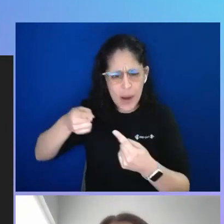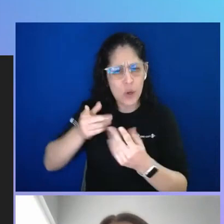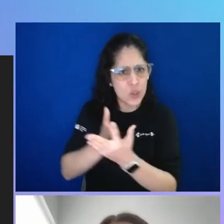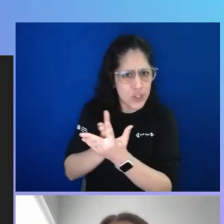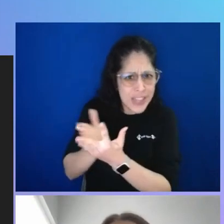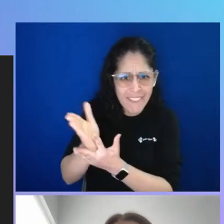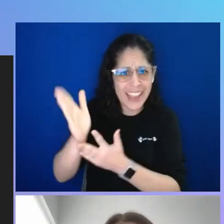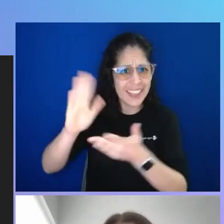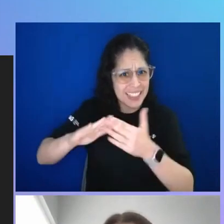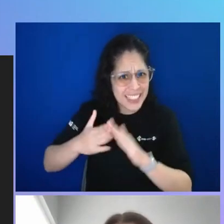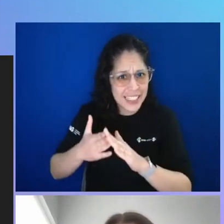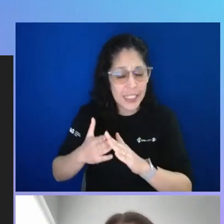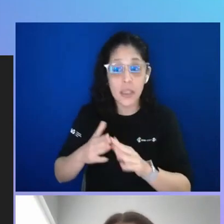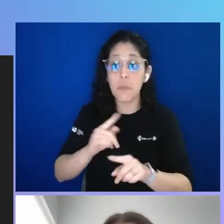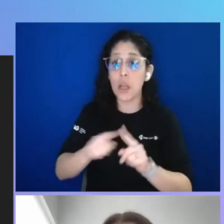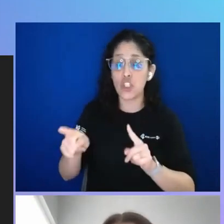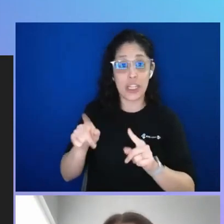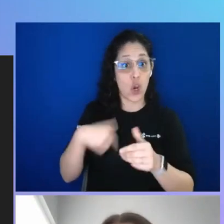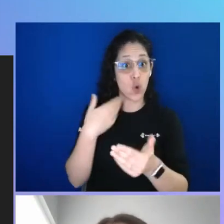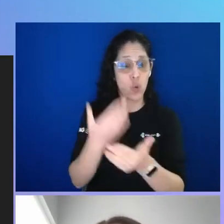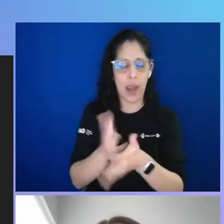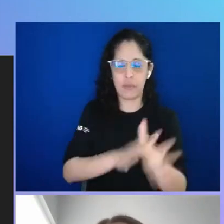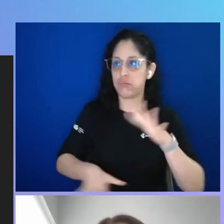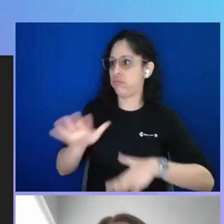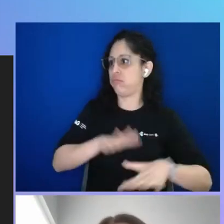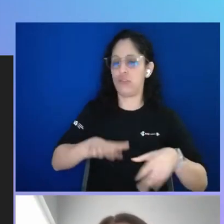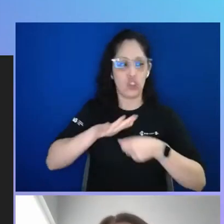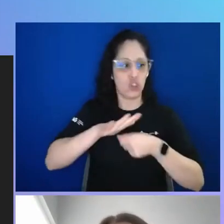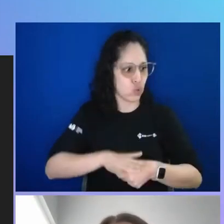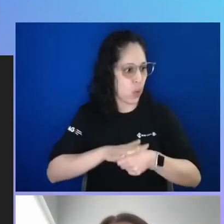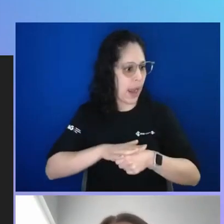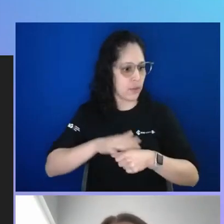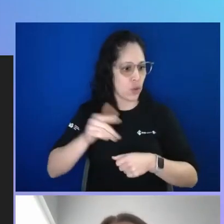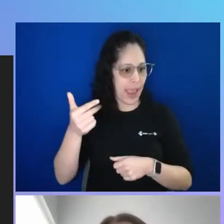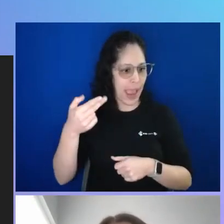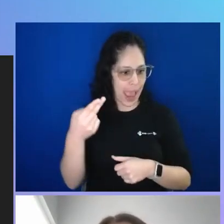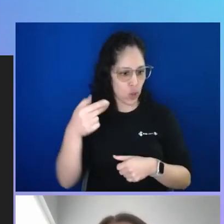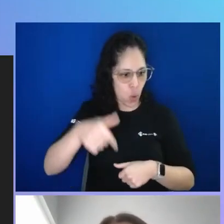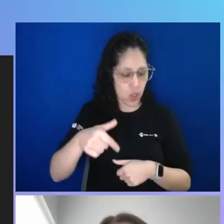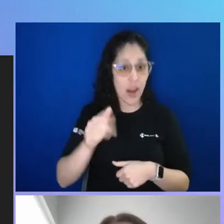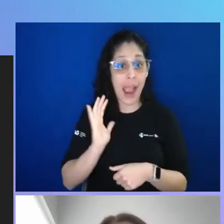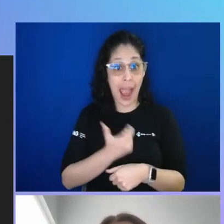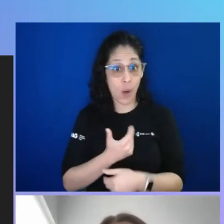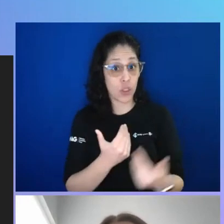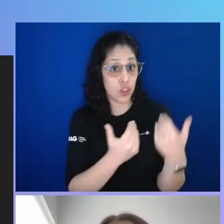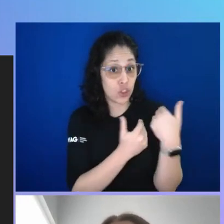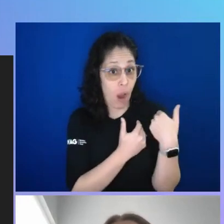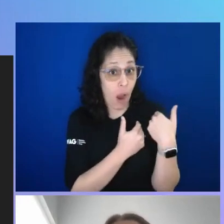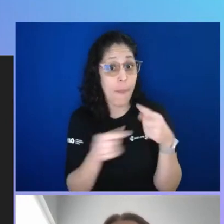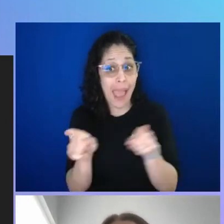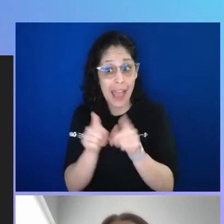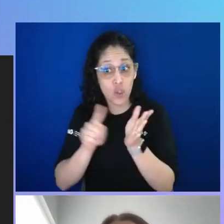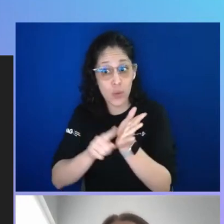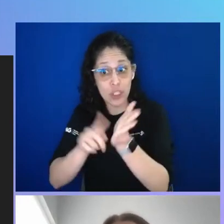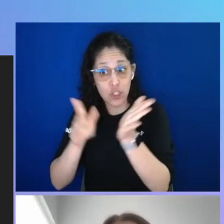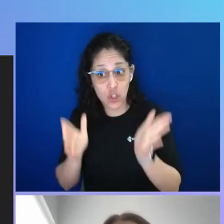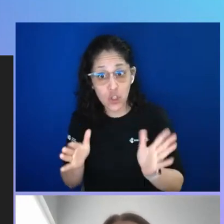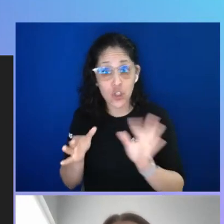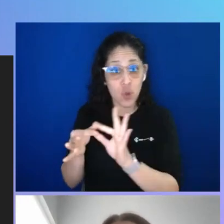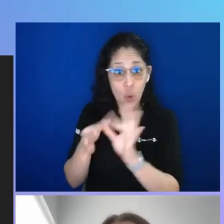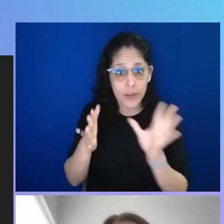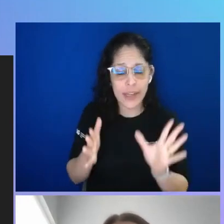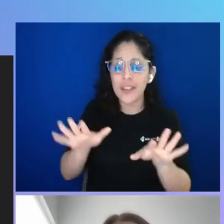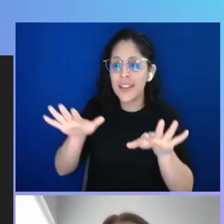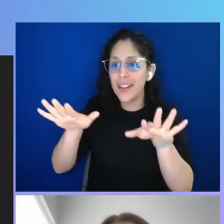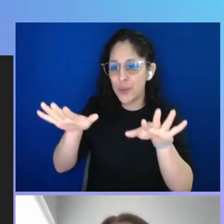when she arrived a little frazzled to the New York headquarters, it's our job as researchers and coordinators to calm their nerves and just get